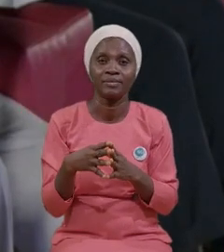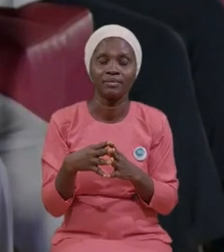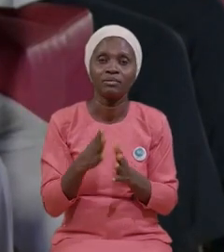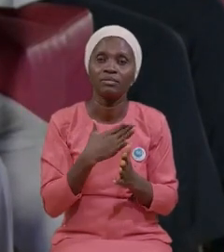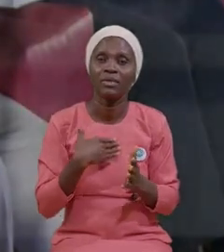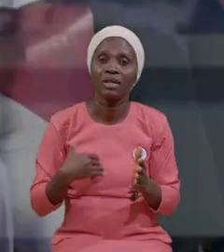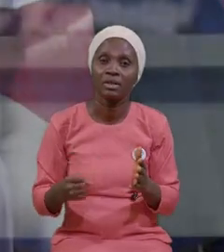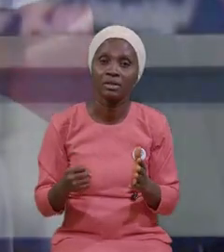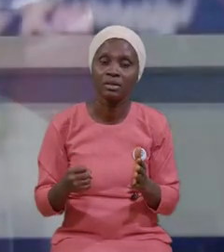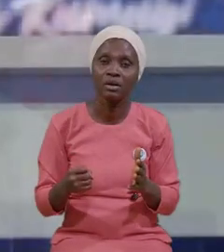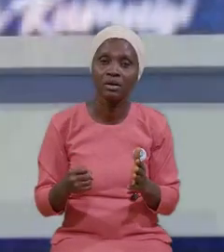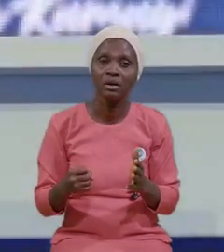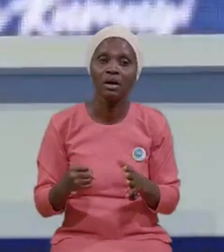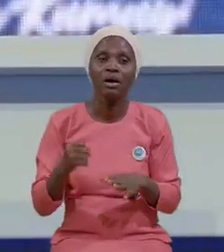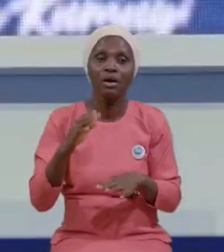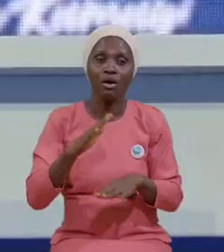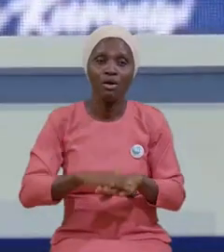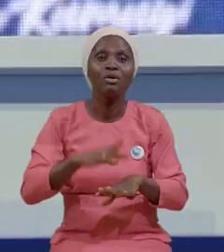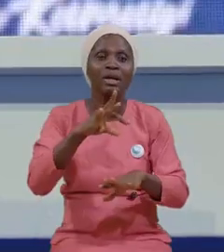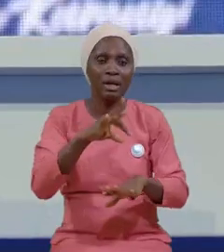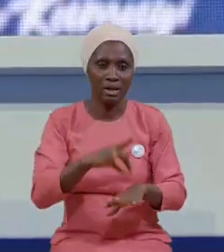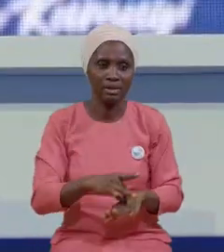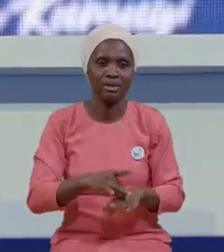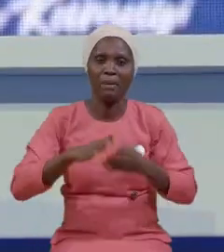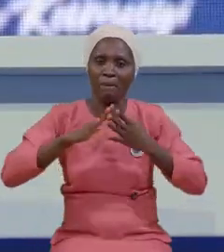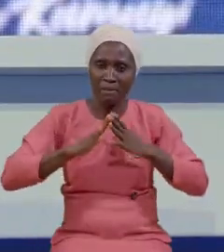And on earth, peace.